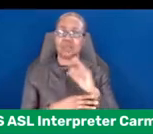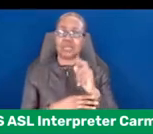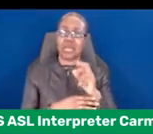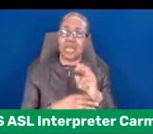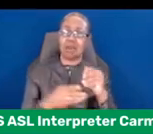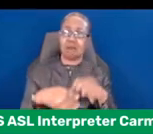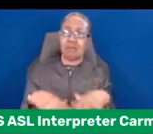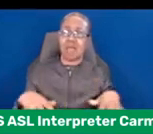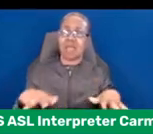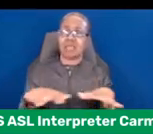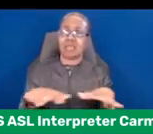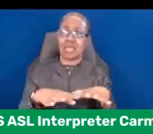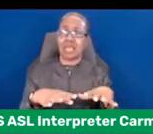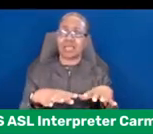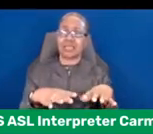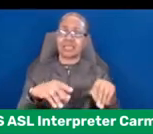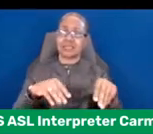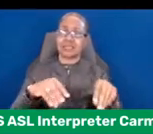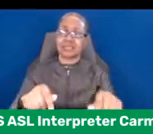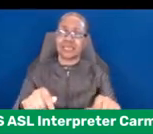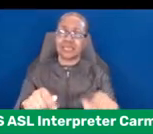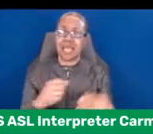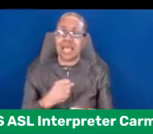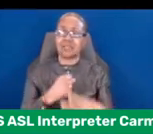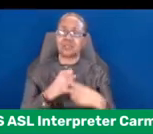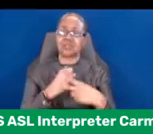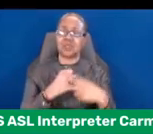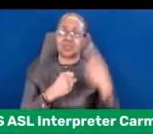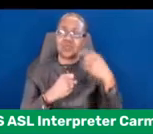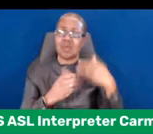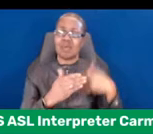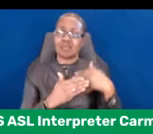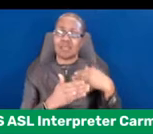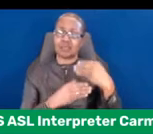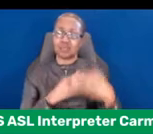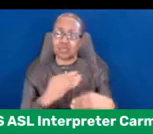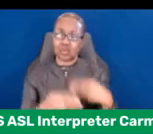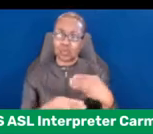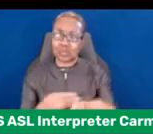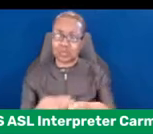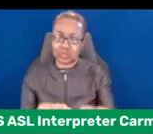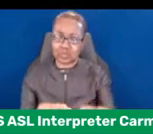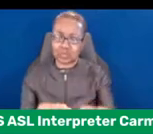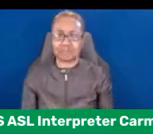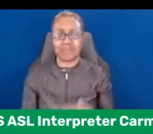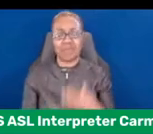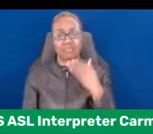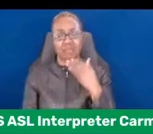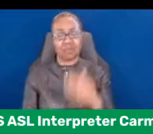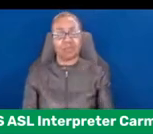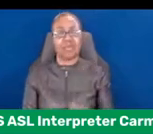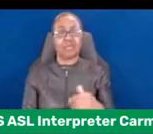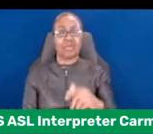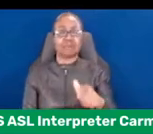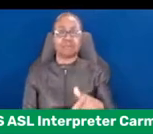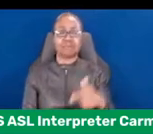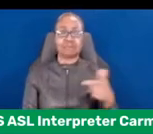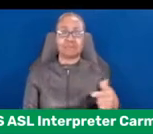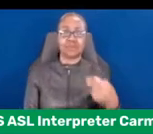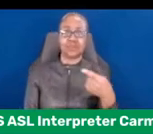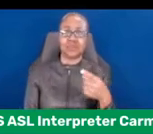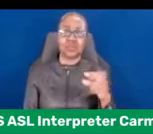land, seeds, and stories for the next generations to come. Thank you. And I will pass it over to